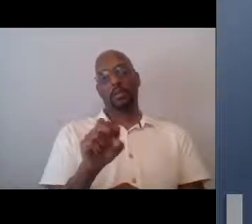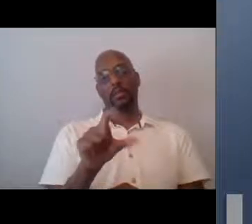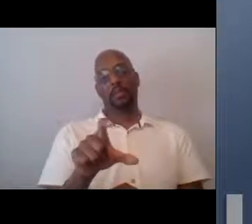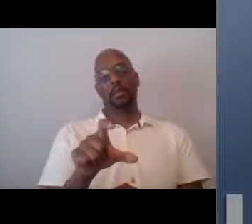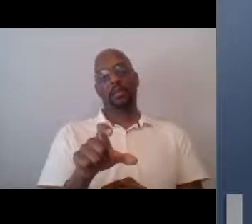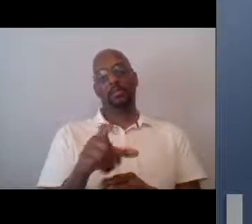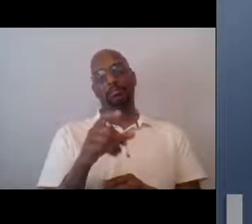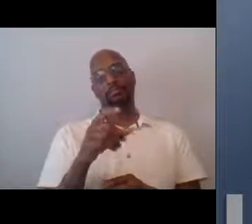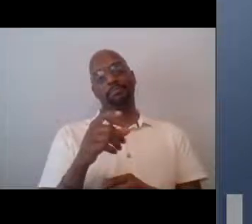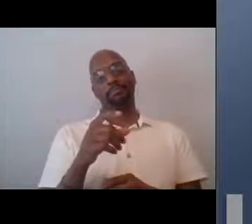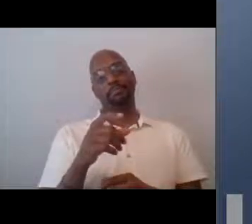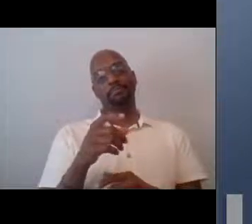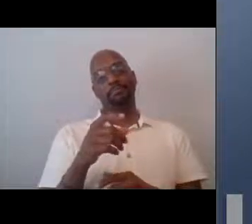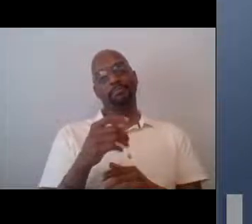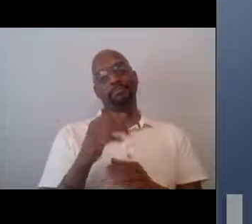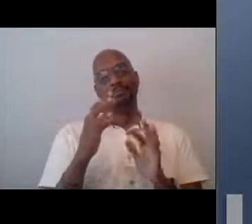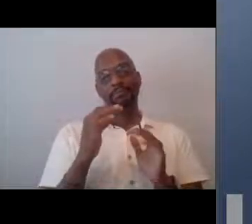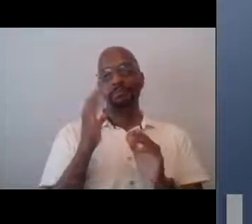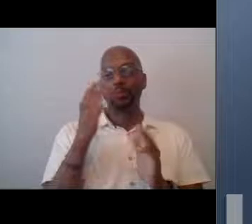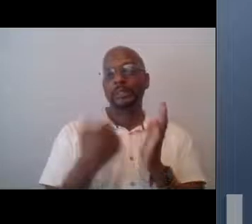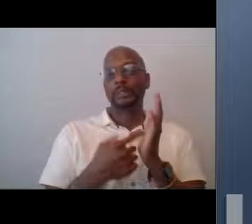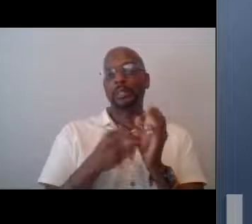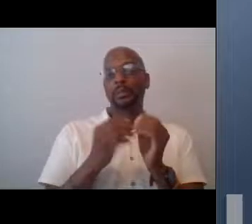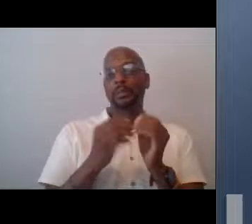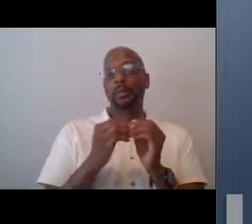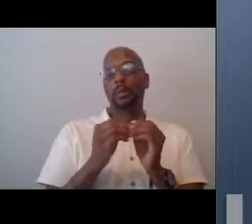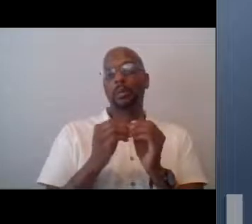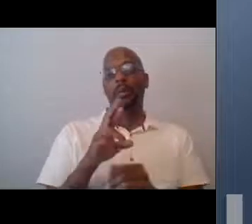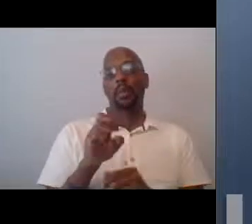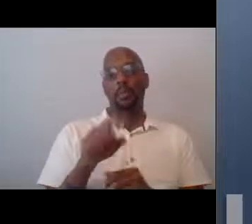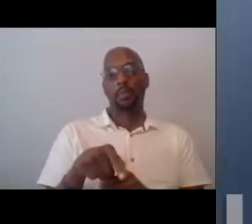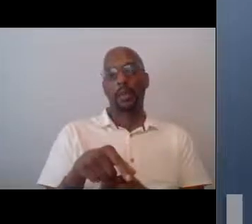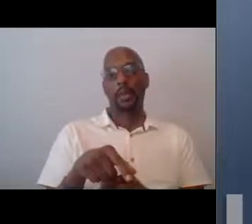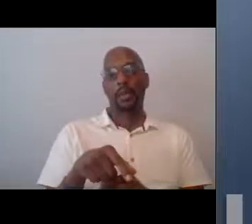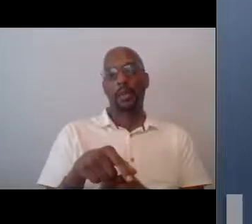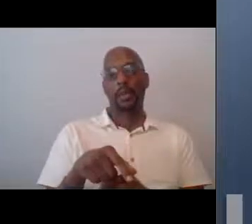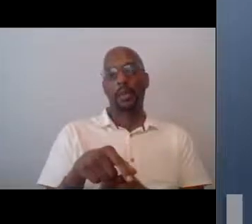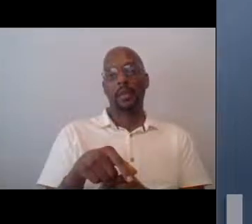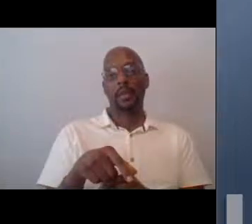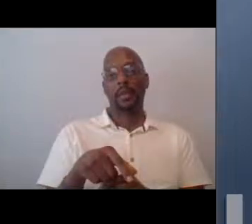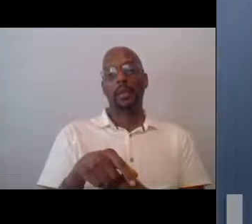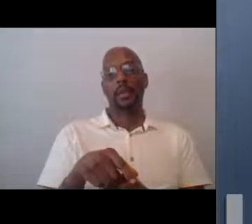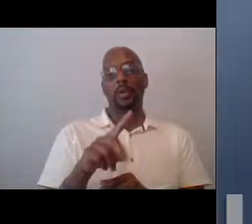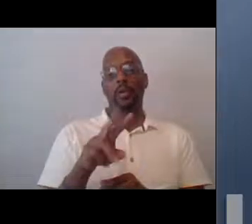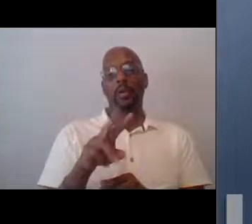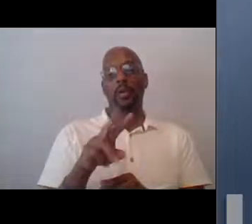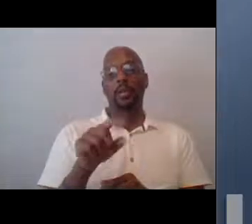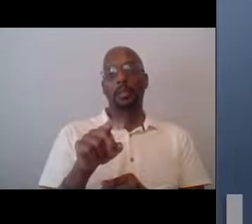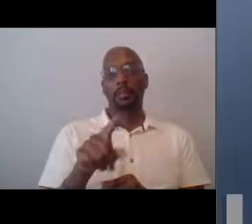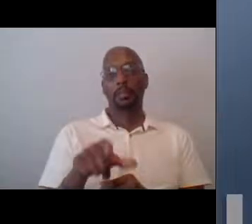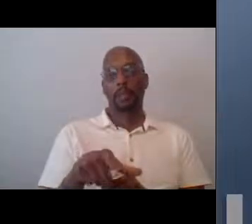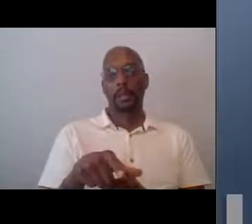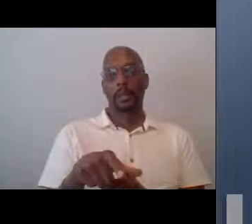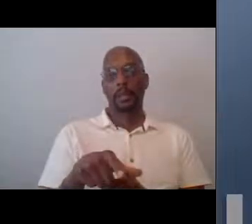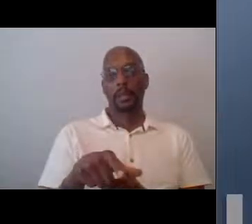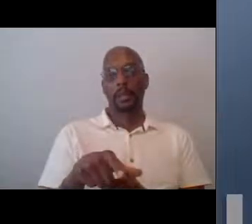looking forward to the upcoming RTP guidelines update. We're the ones that do the RTPs, and we're going to be active